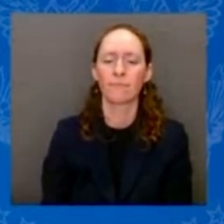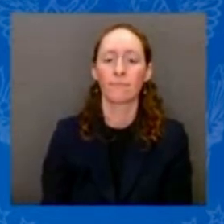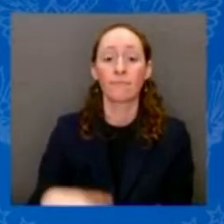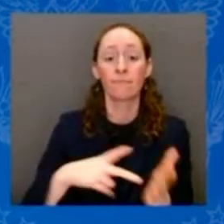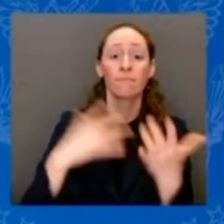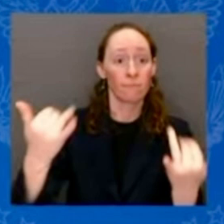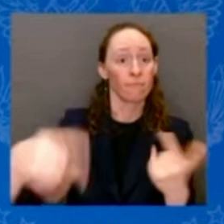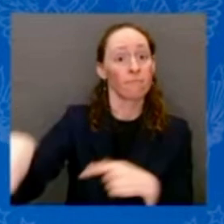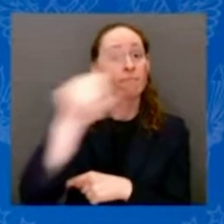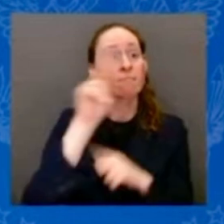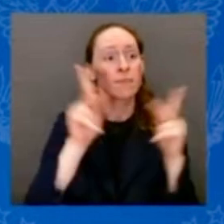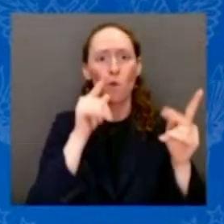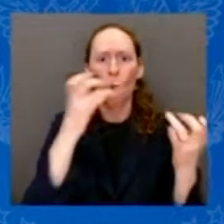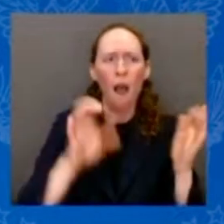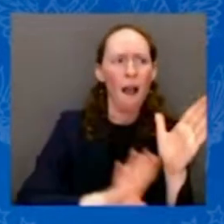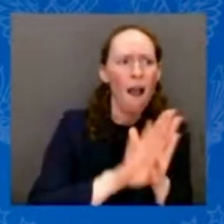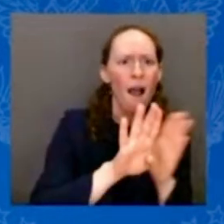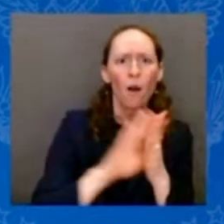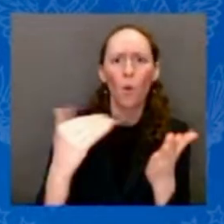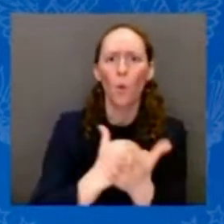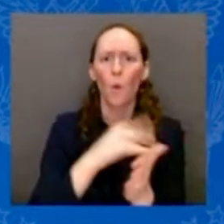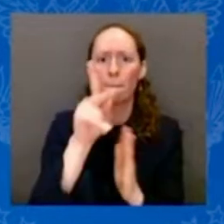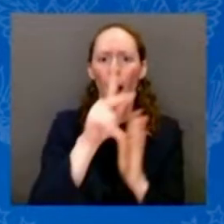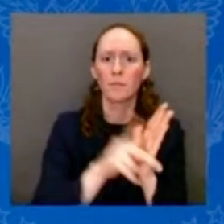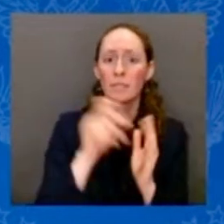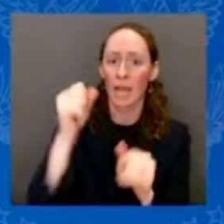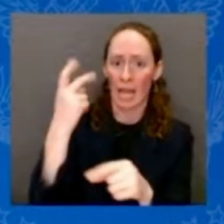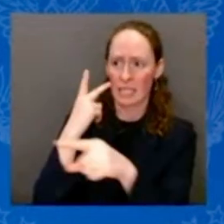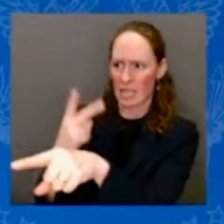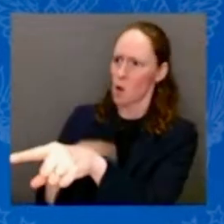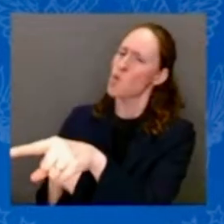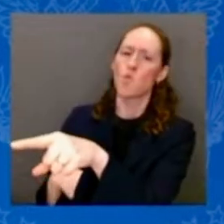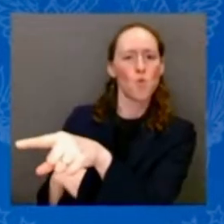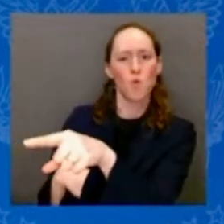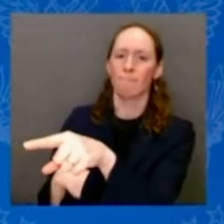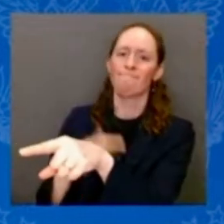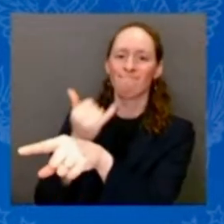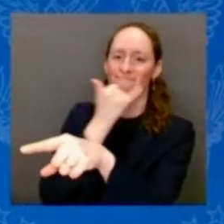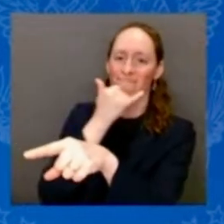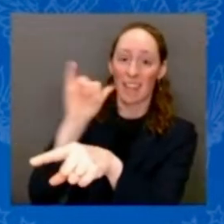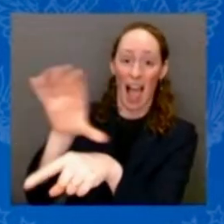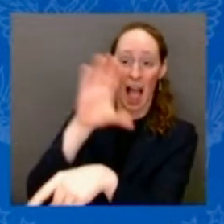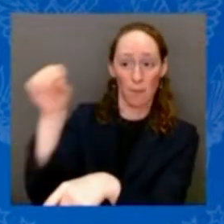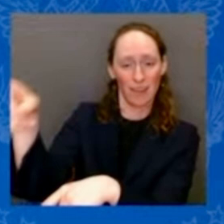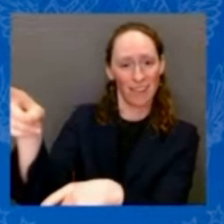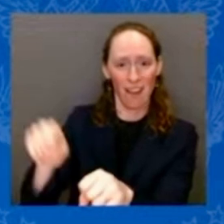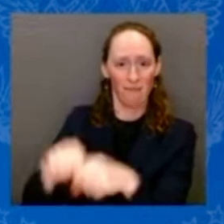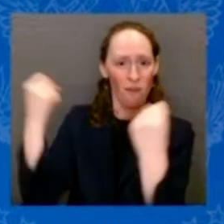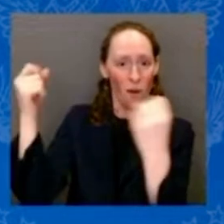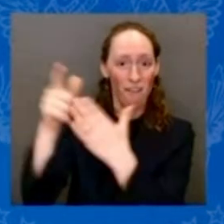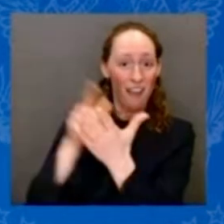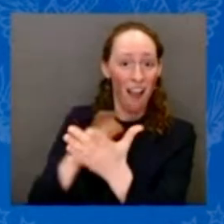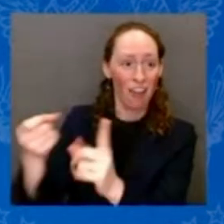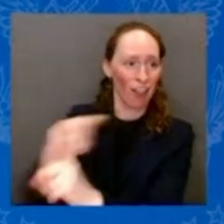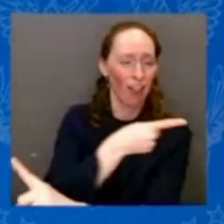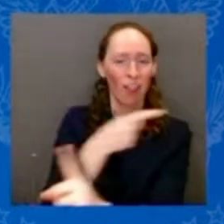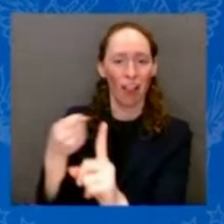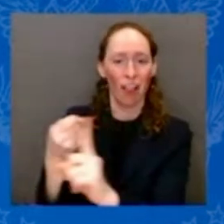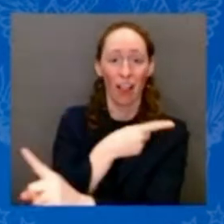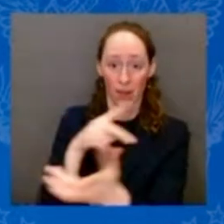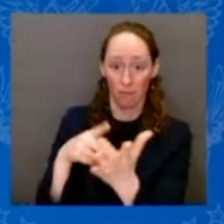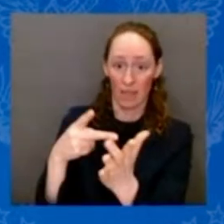them. Third, the executive order improves federal coordination to support